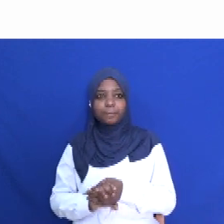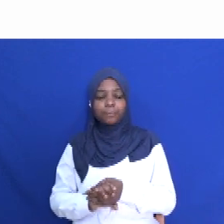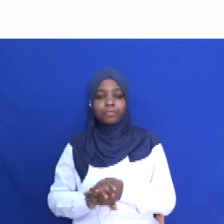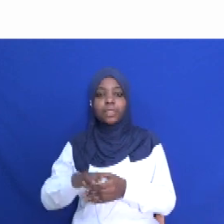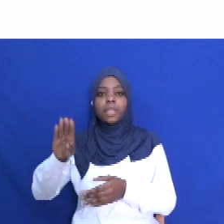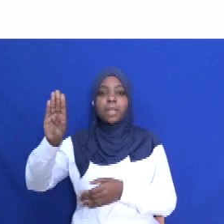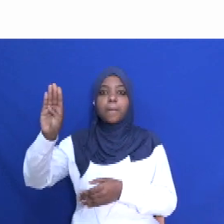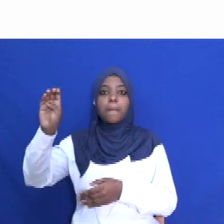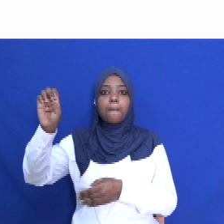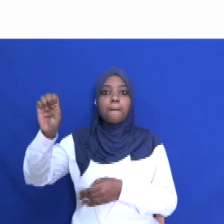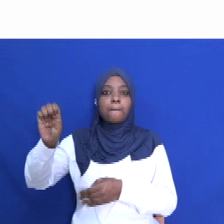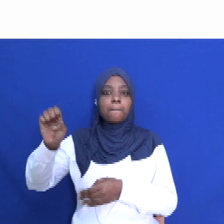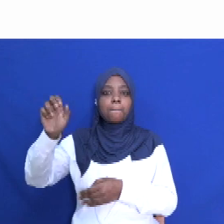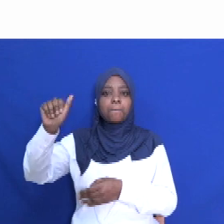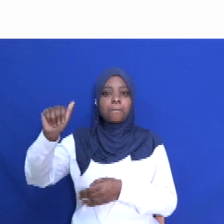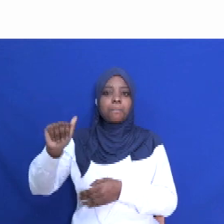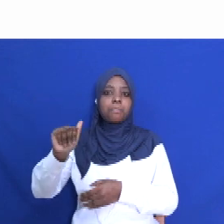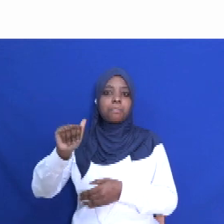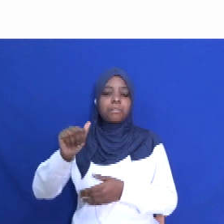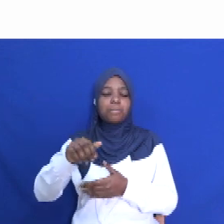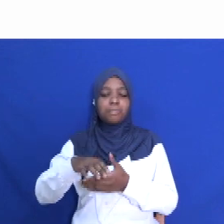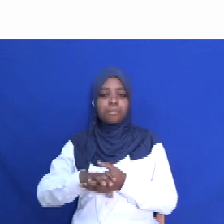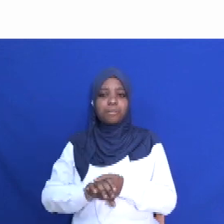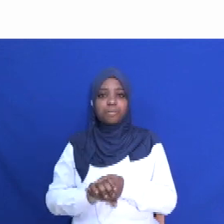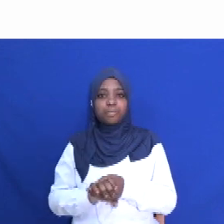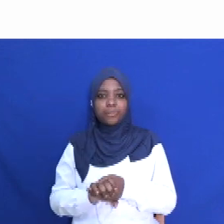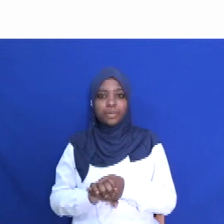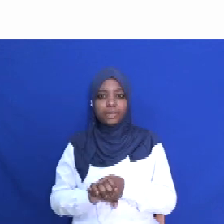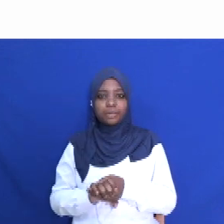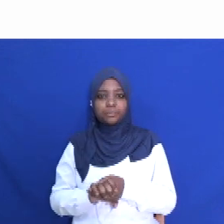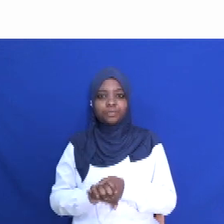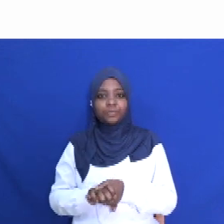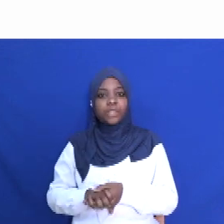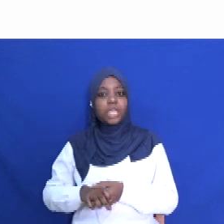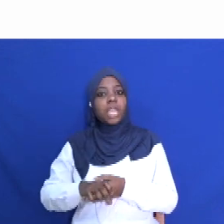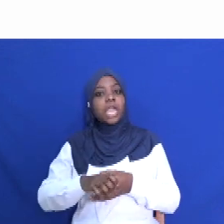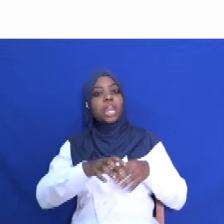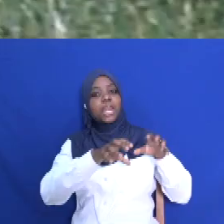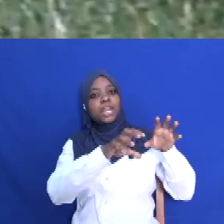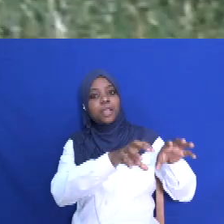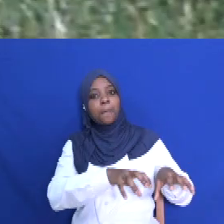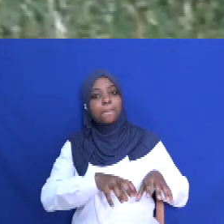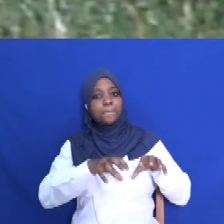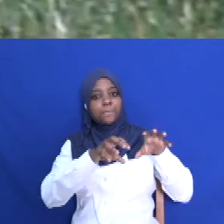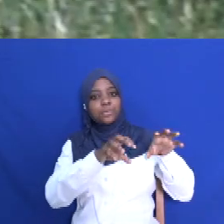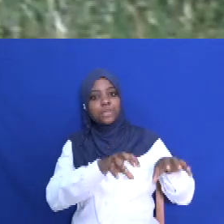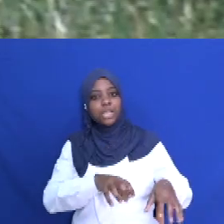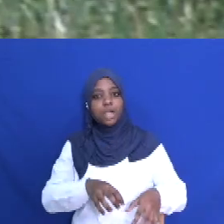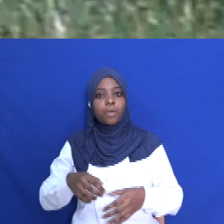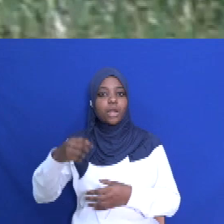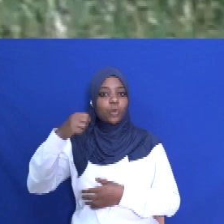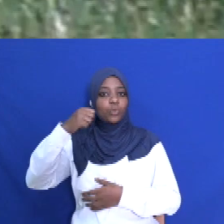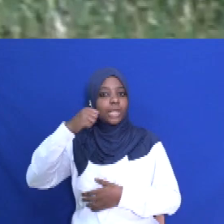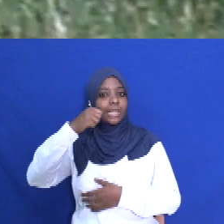bear eats flesh and plants. Another